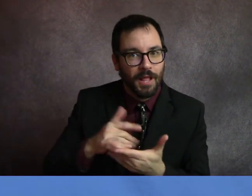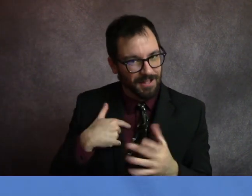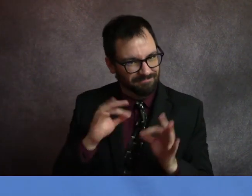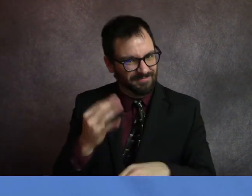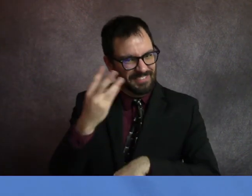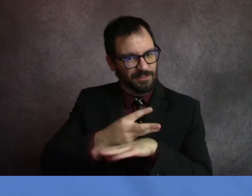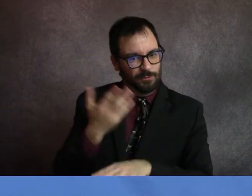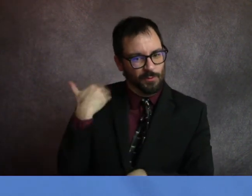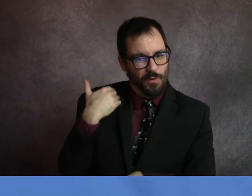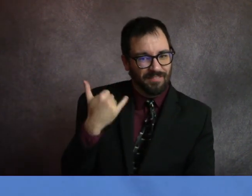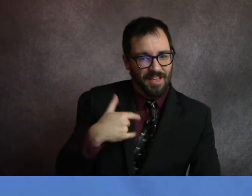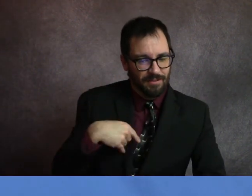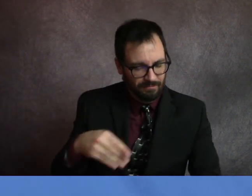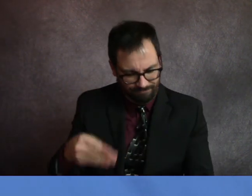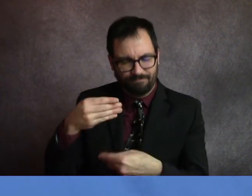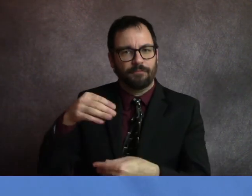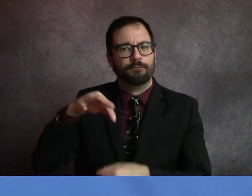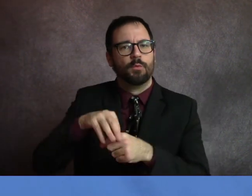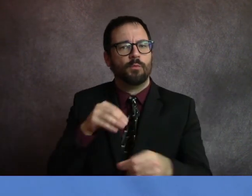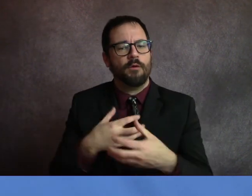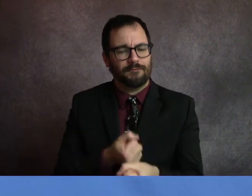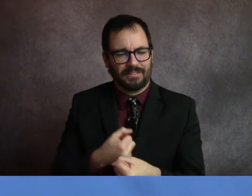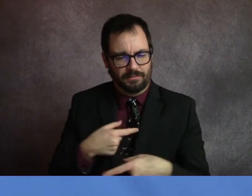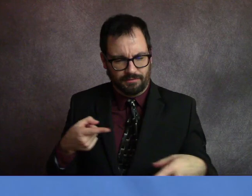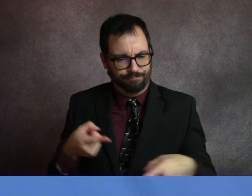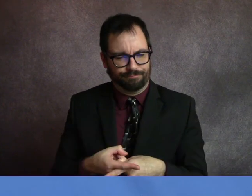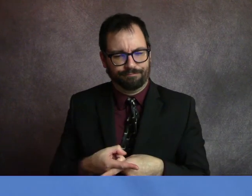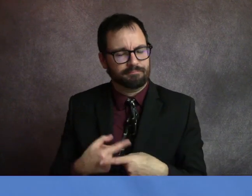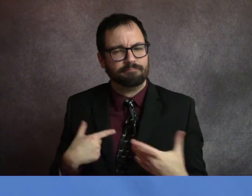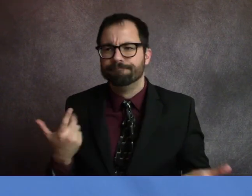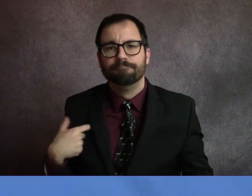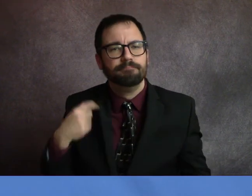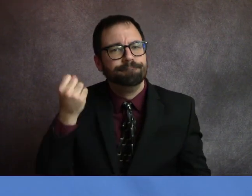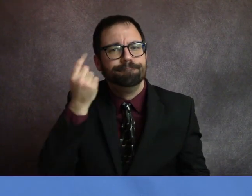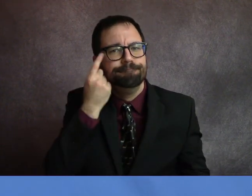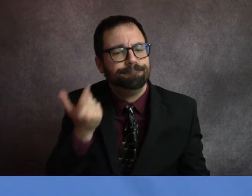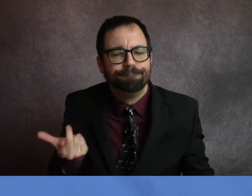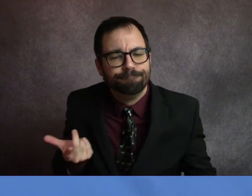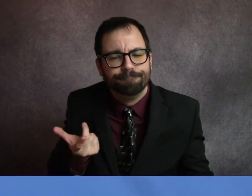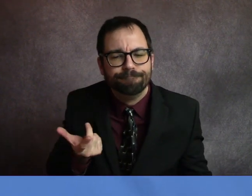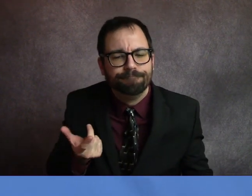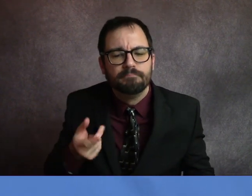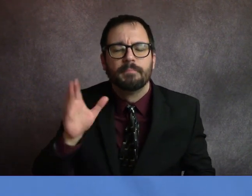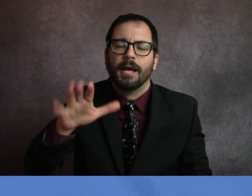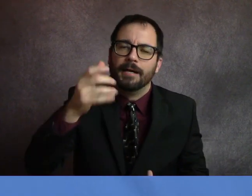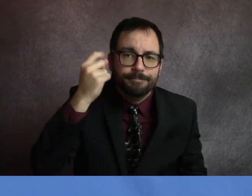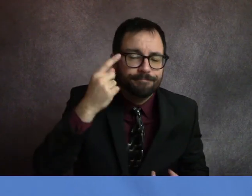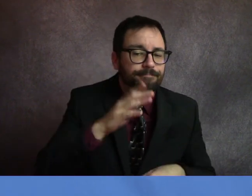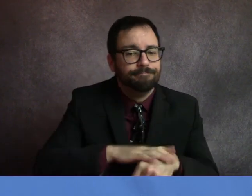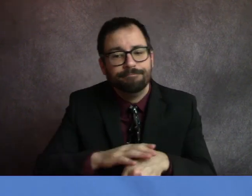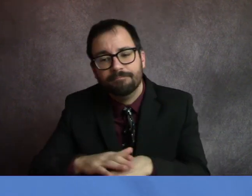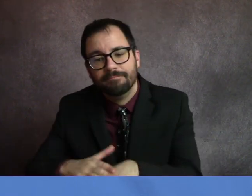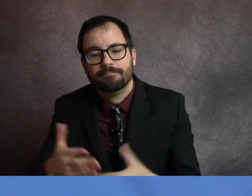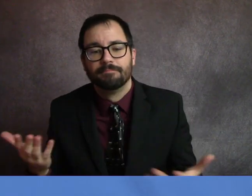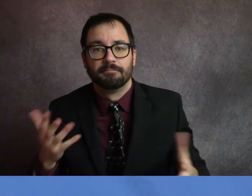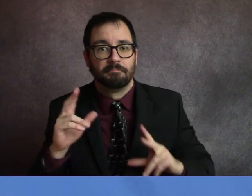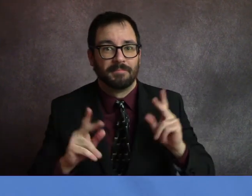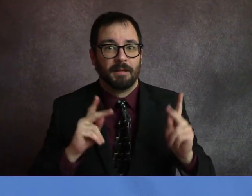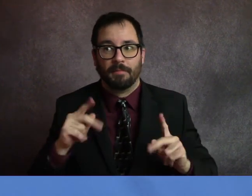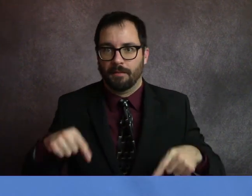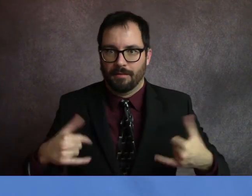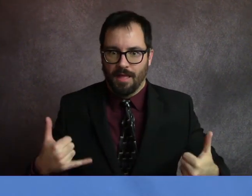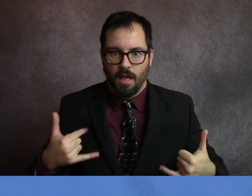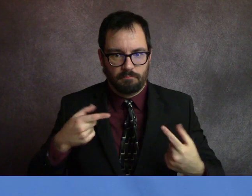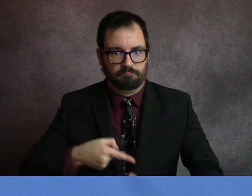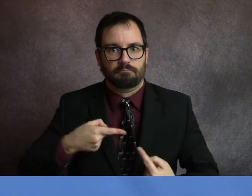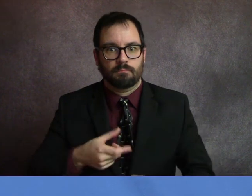no confidence yesterday, which I don't understand. So I think that, you know, we're living in a pandemic. The people that are listening to me talk